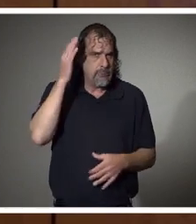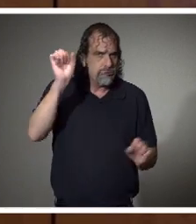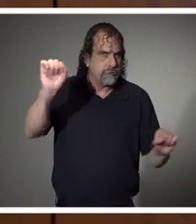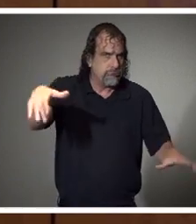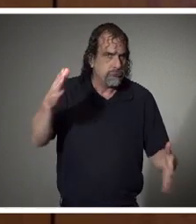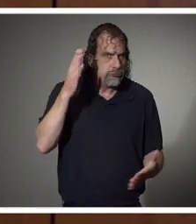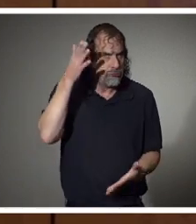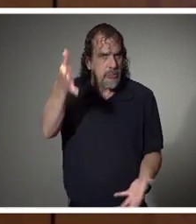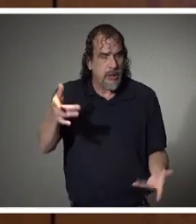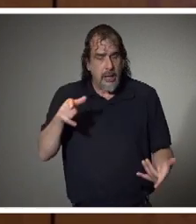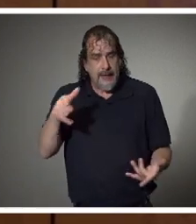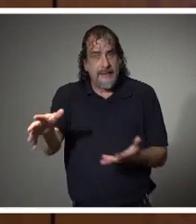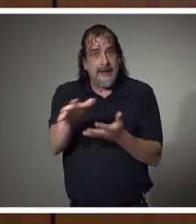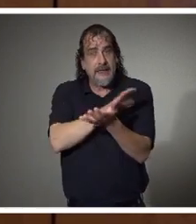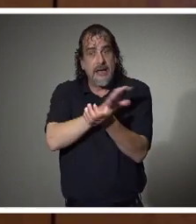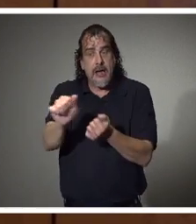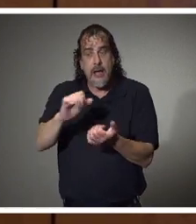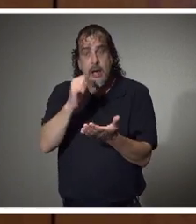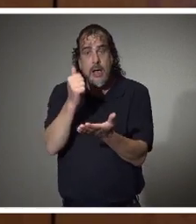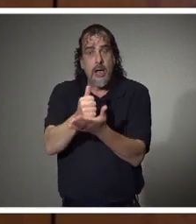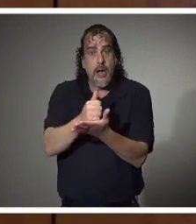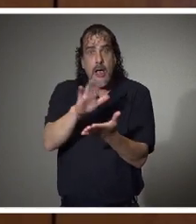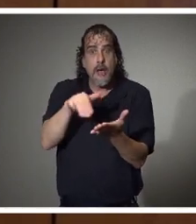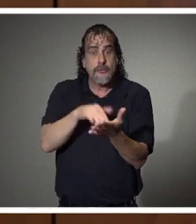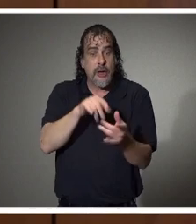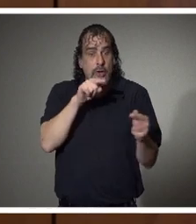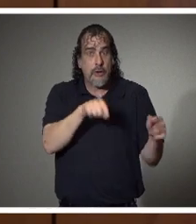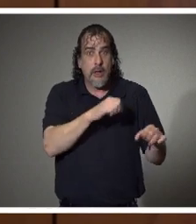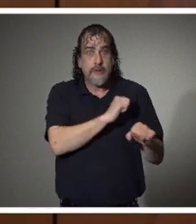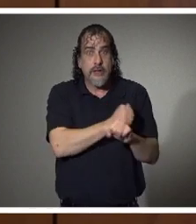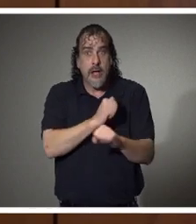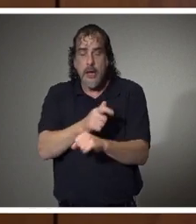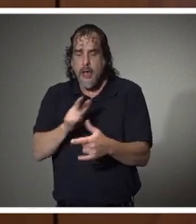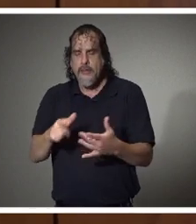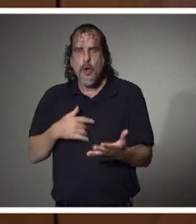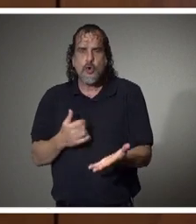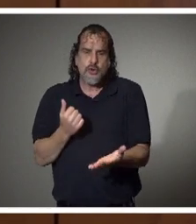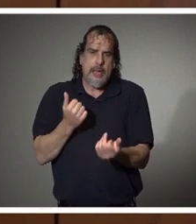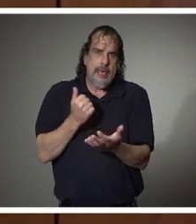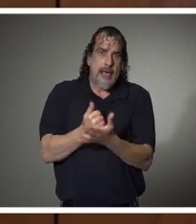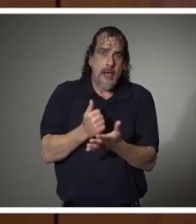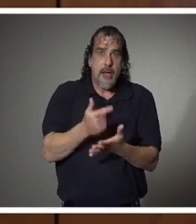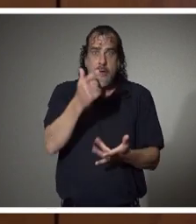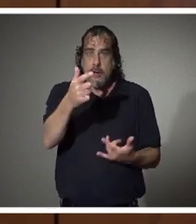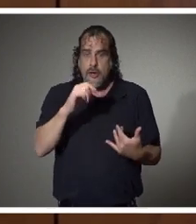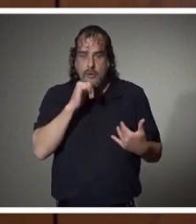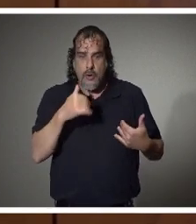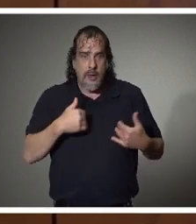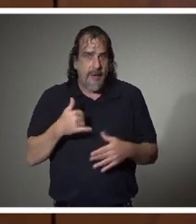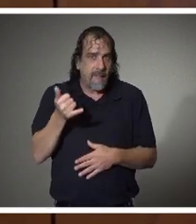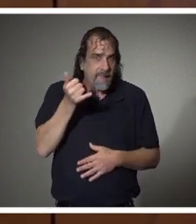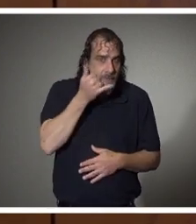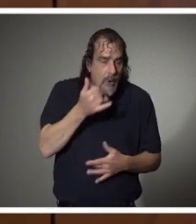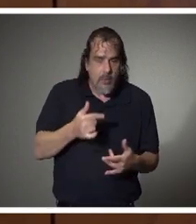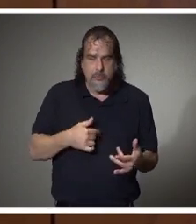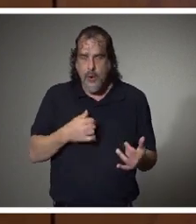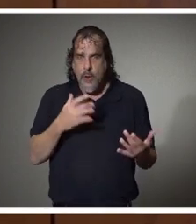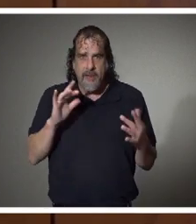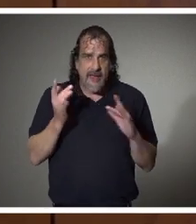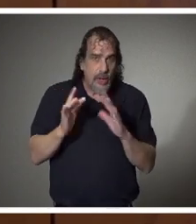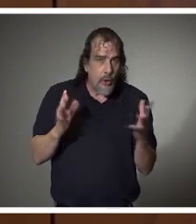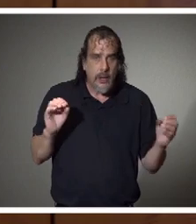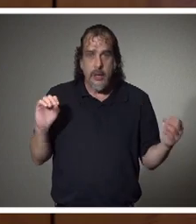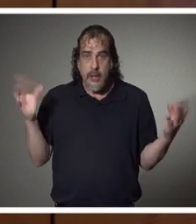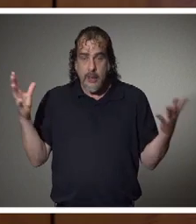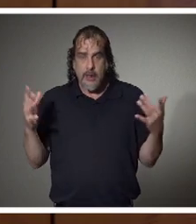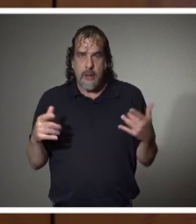these disaster assistance centers are there to support those individuals that don't have access to phone or internet. In a lot of